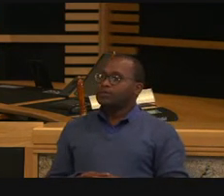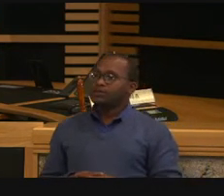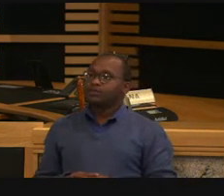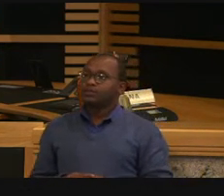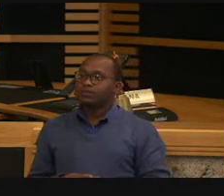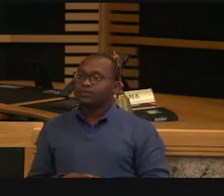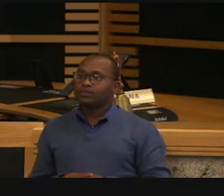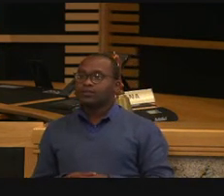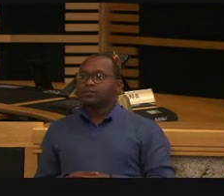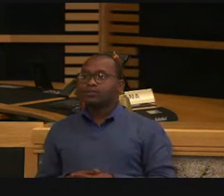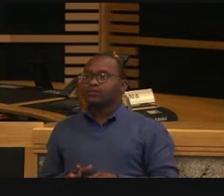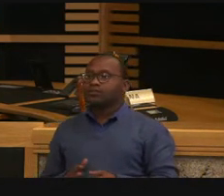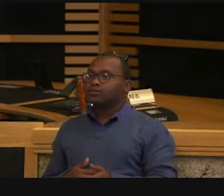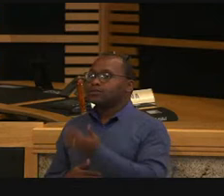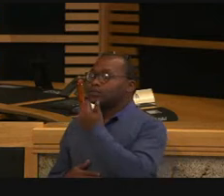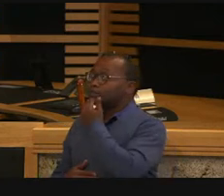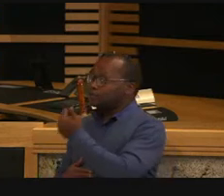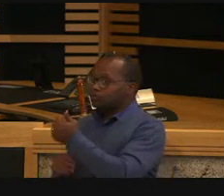Enkosi Sekela Somlomo,